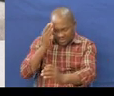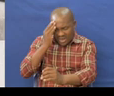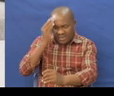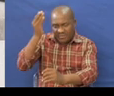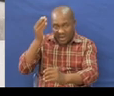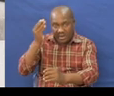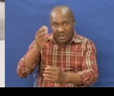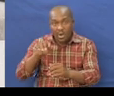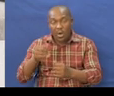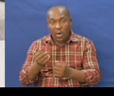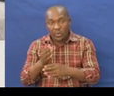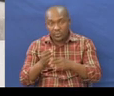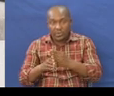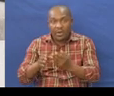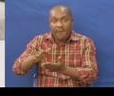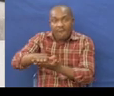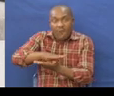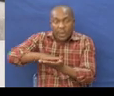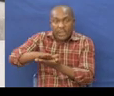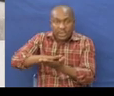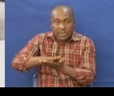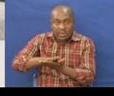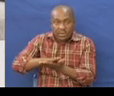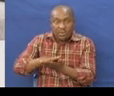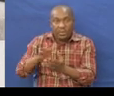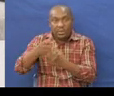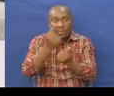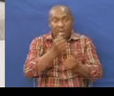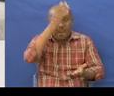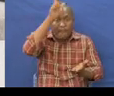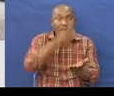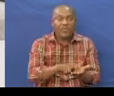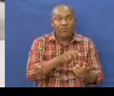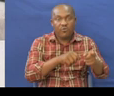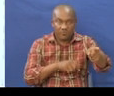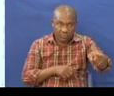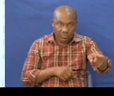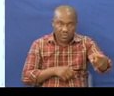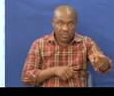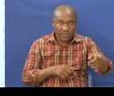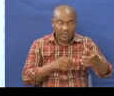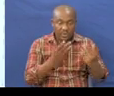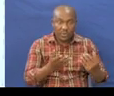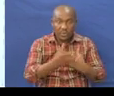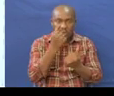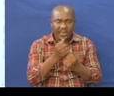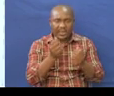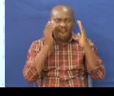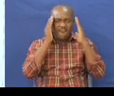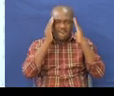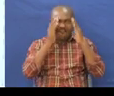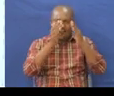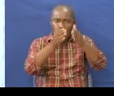design. From true experiment, you conduct some experiment if necessary, so that you get exactly the focus